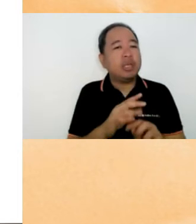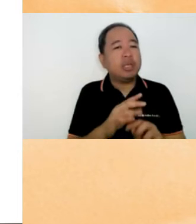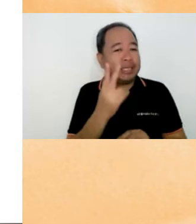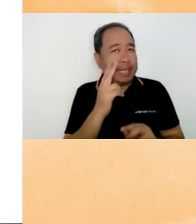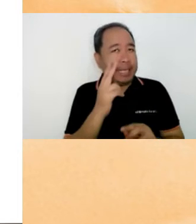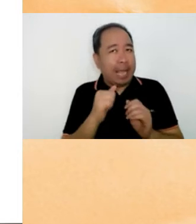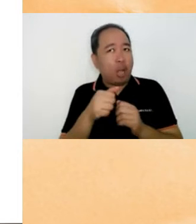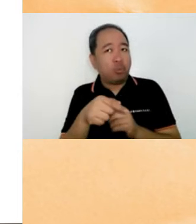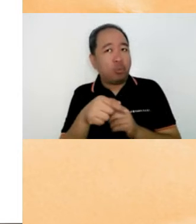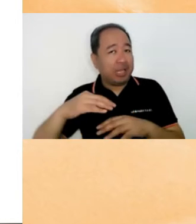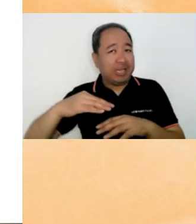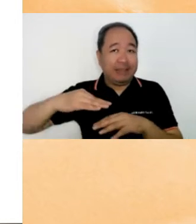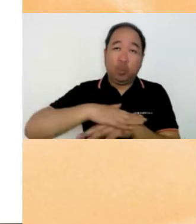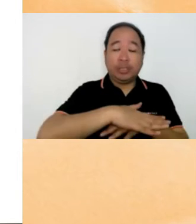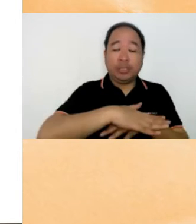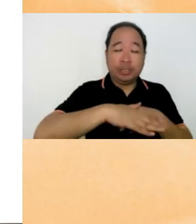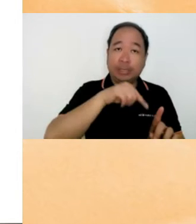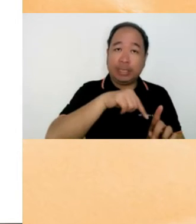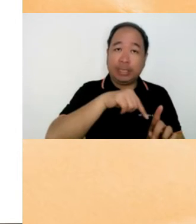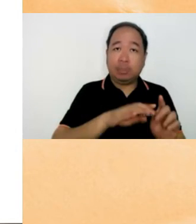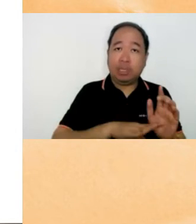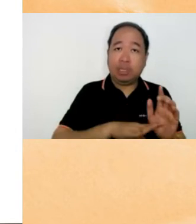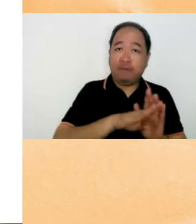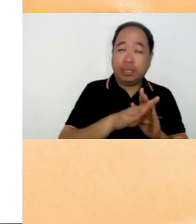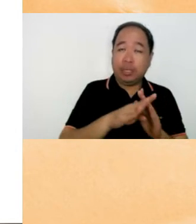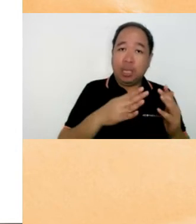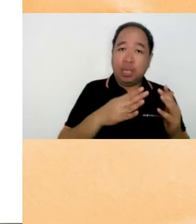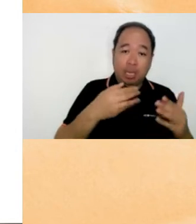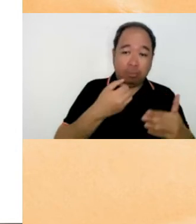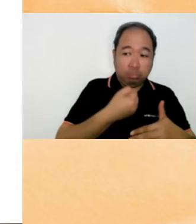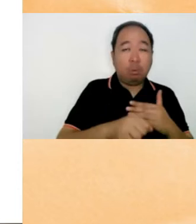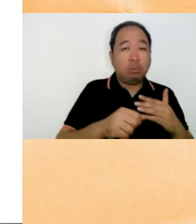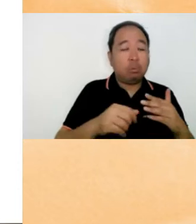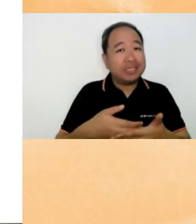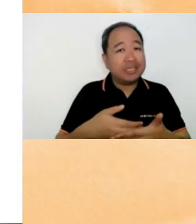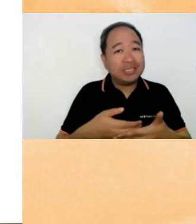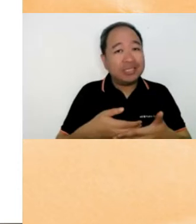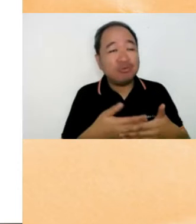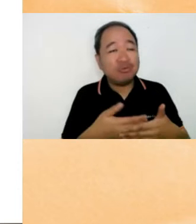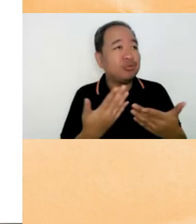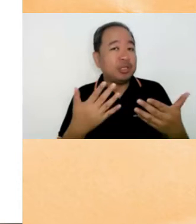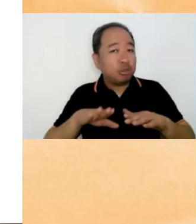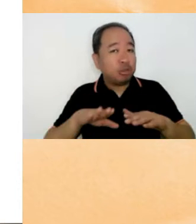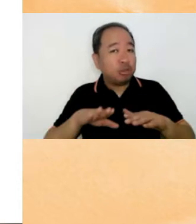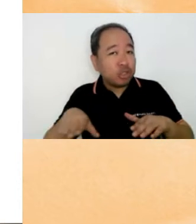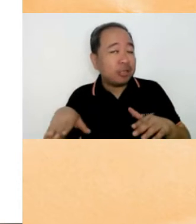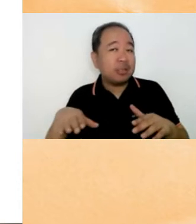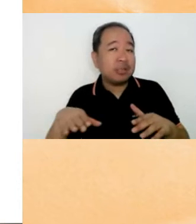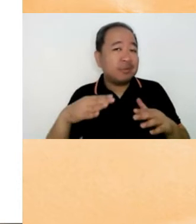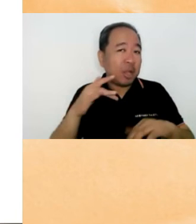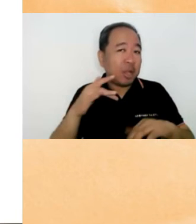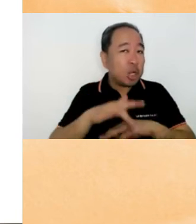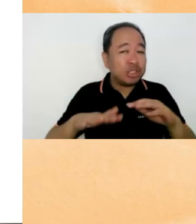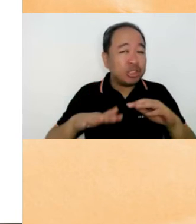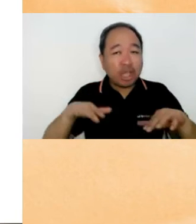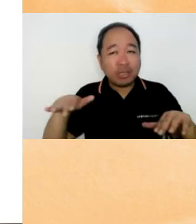we talked about the specific Filipino cultural influences in each stage and the factors in the world at large